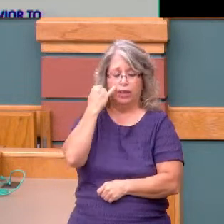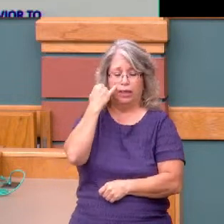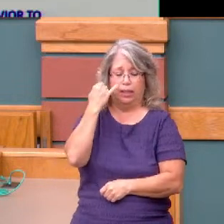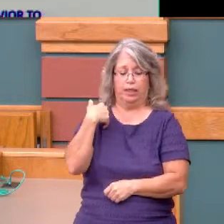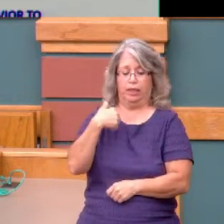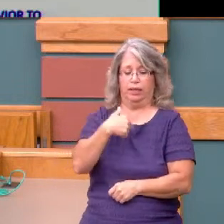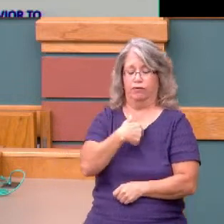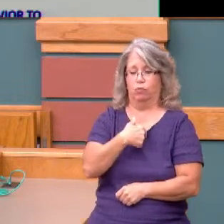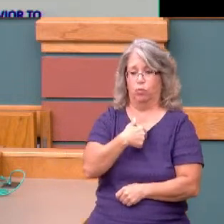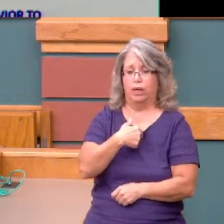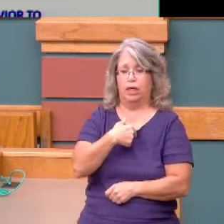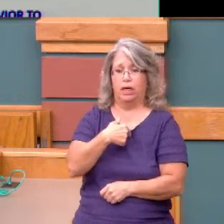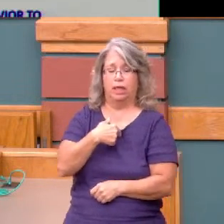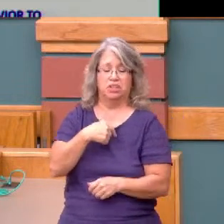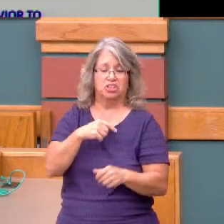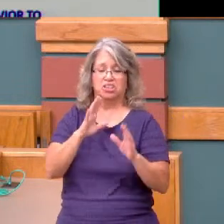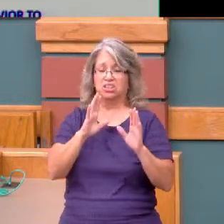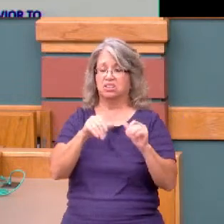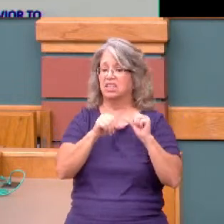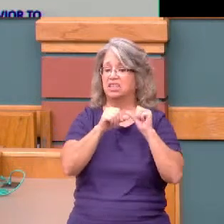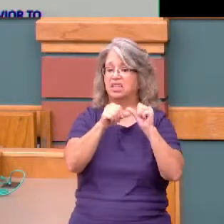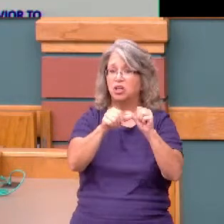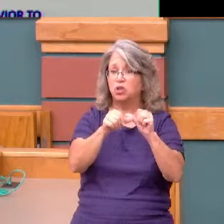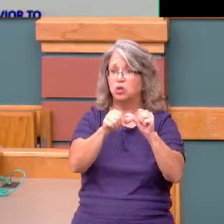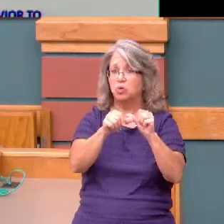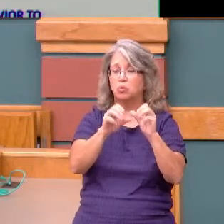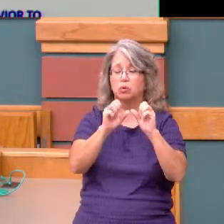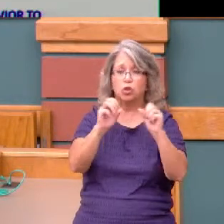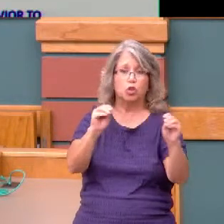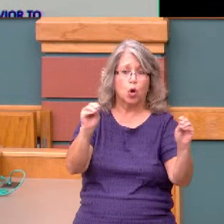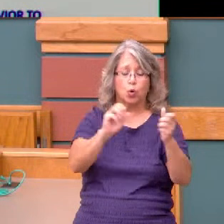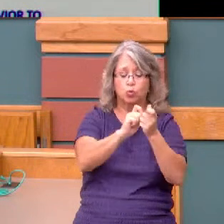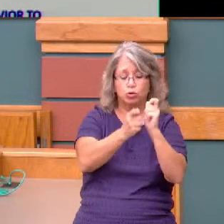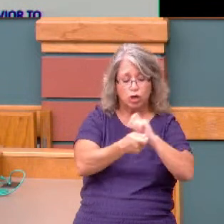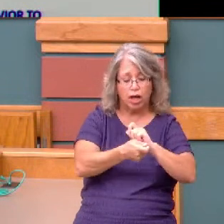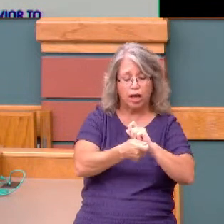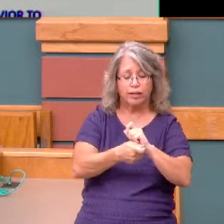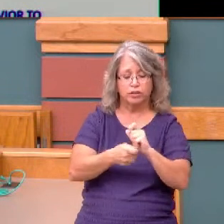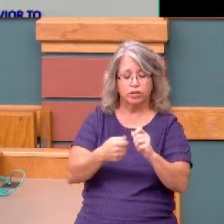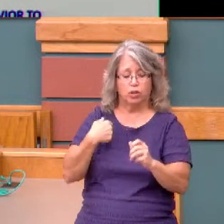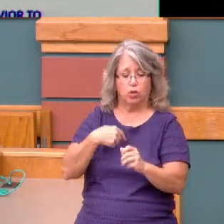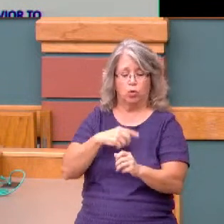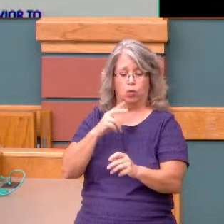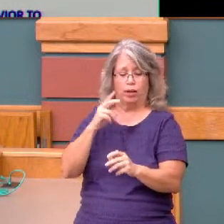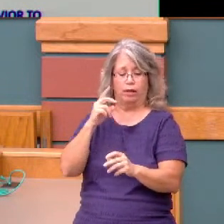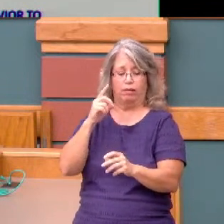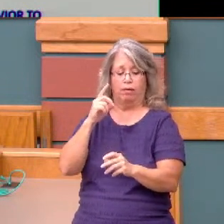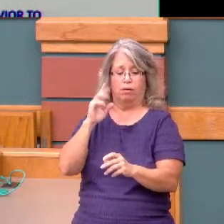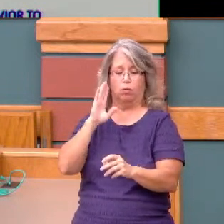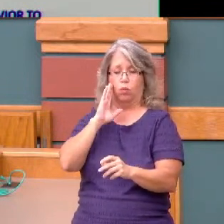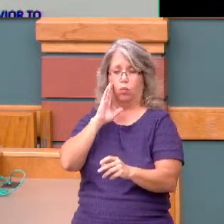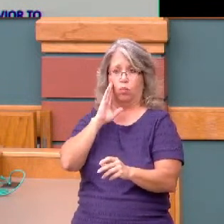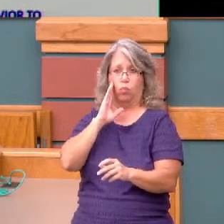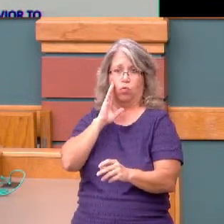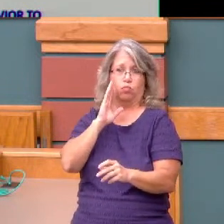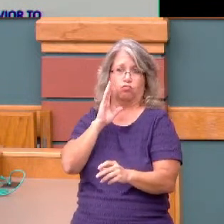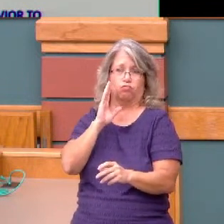looks like we're predicting a peak of 214 ICU patients, or at least 214 people